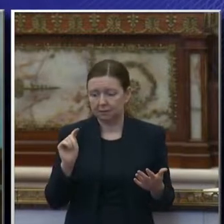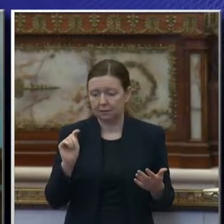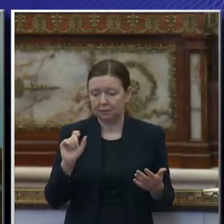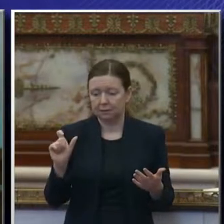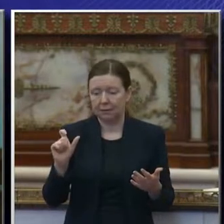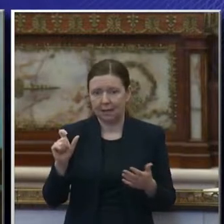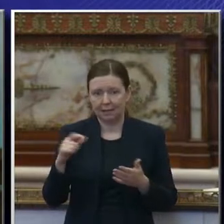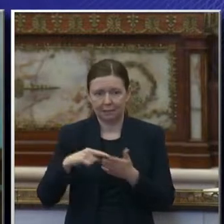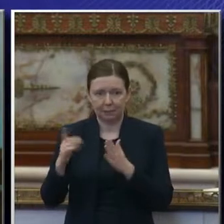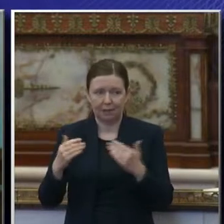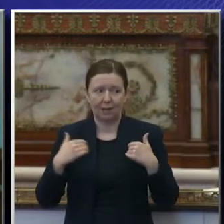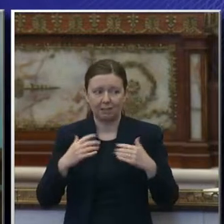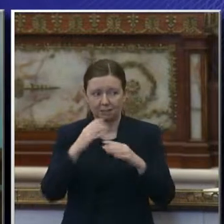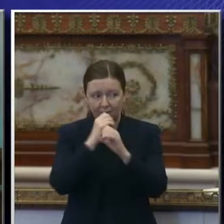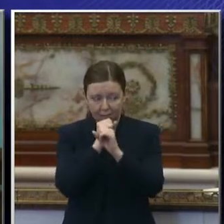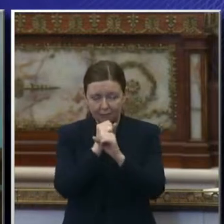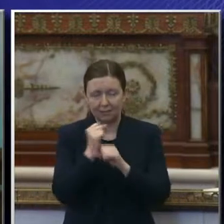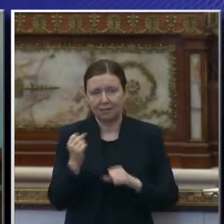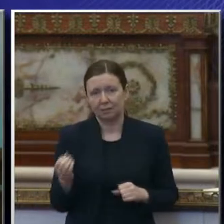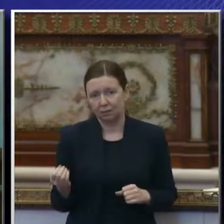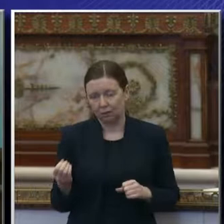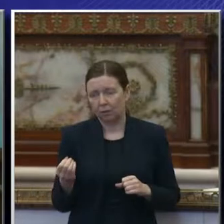taxpayer confidentiality. So